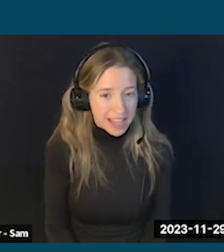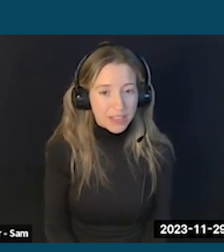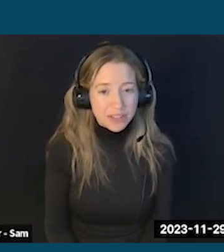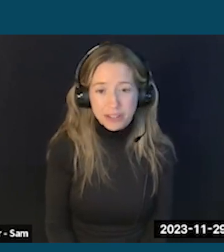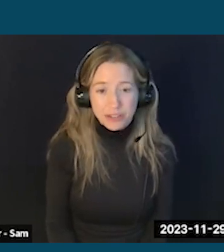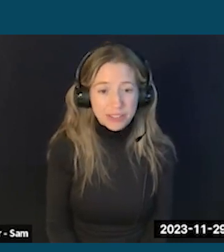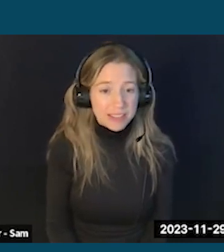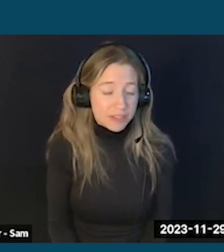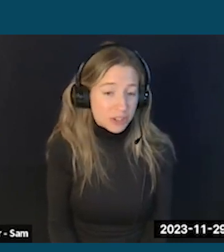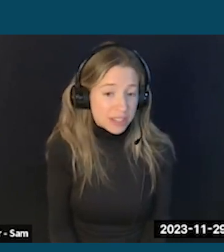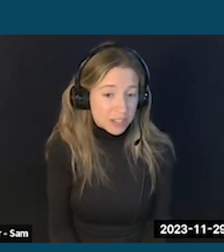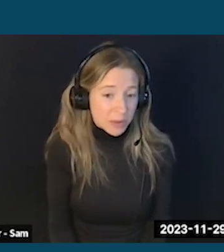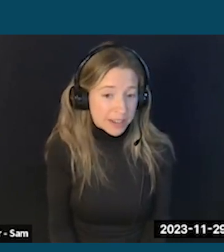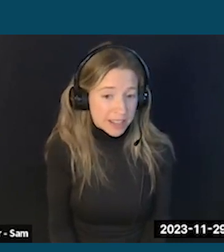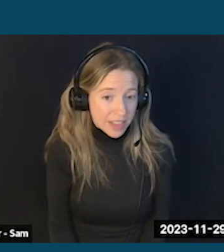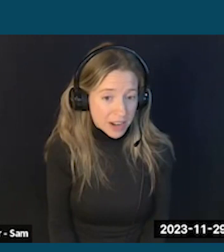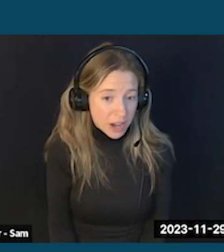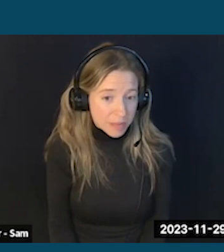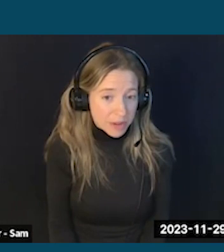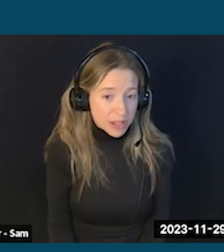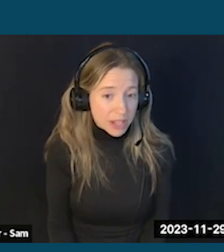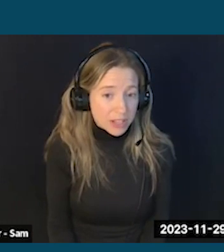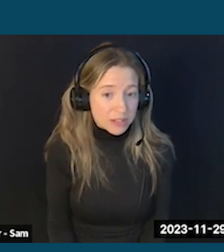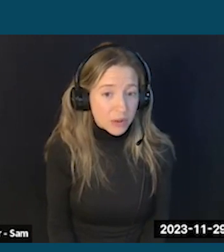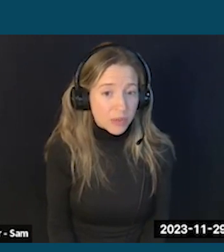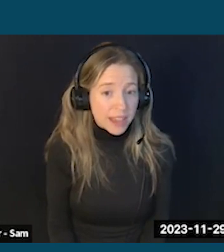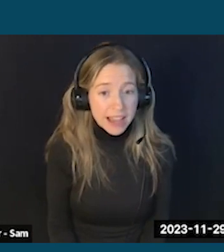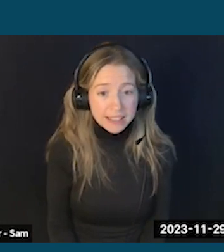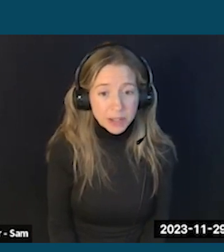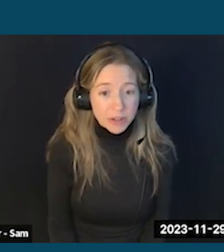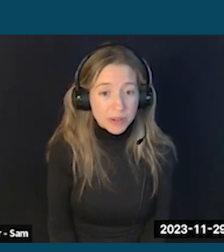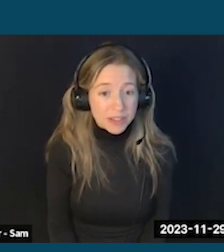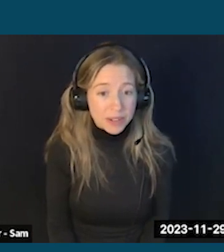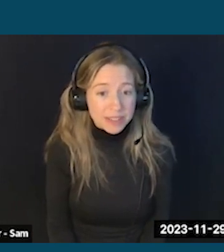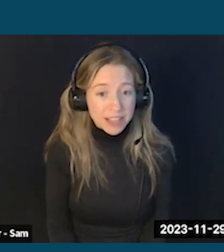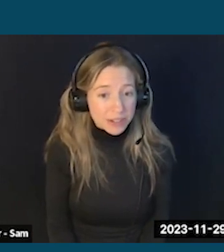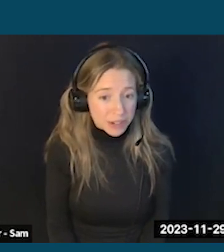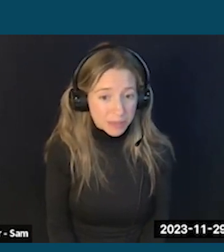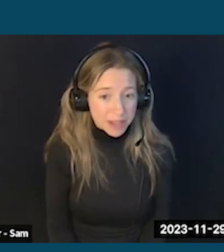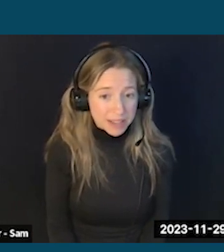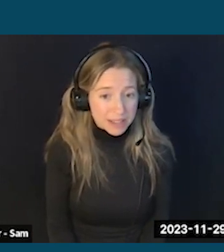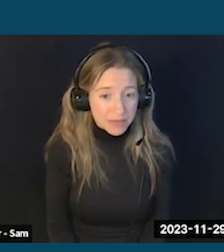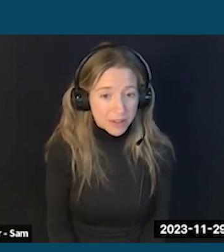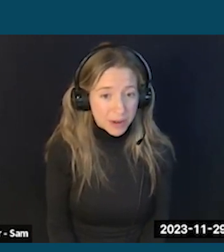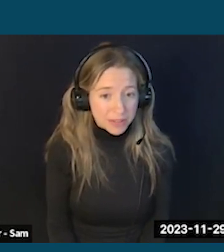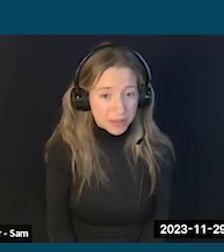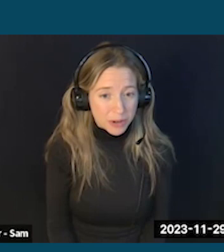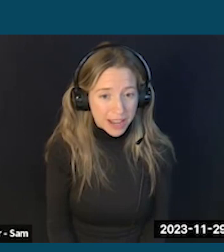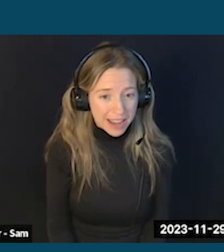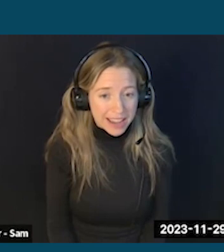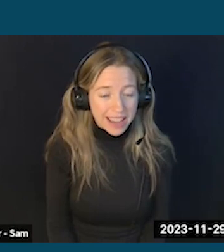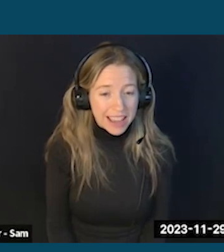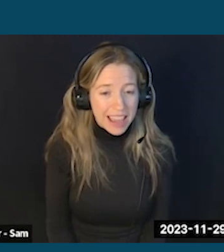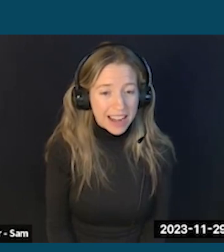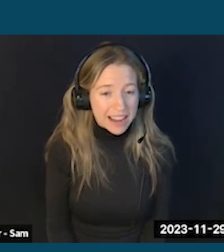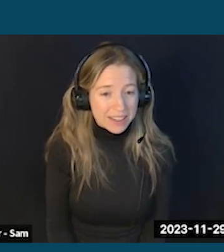person. The physician didn't know how to set that up. So they asked me to go to a different center because the VRI wasn't